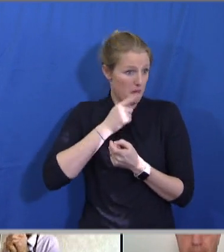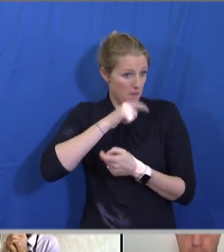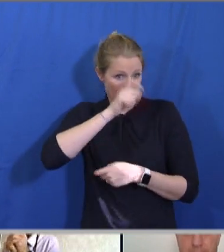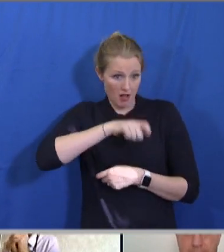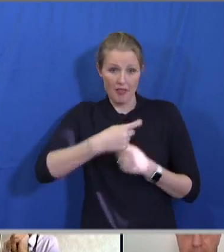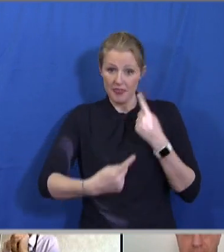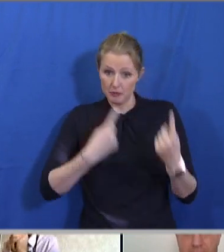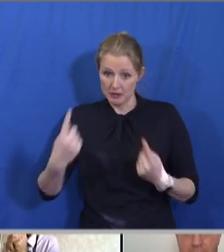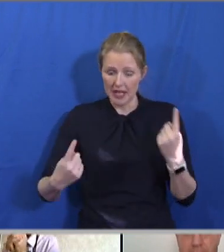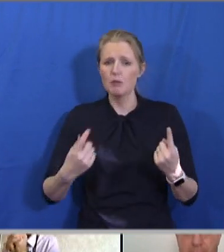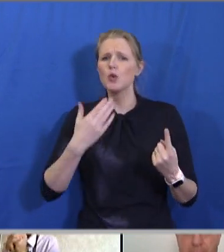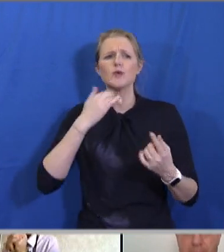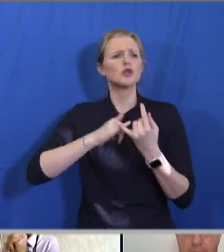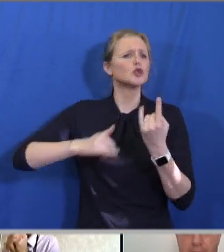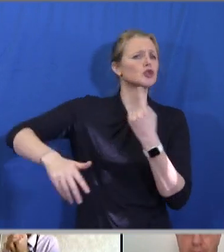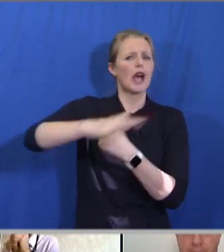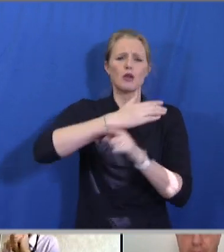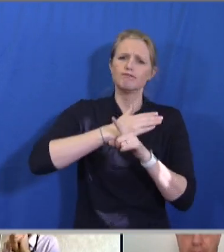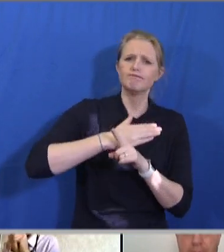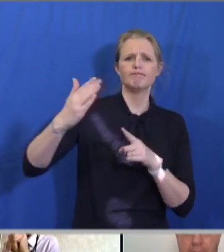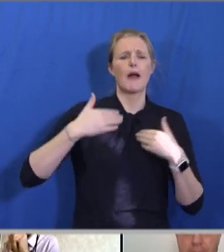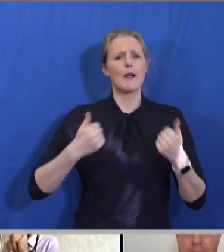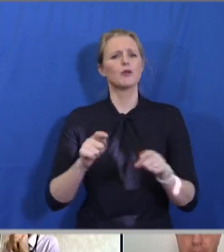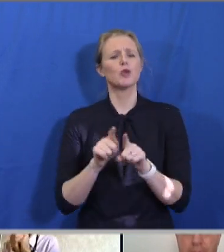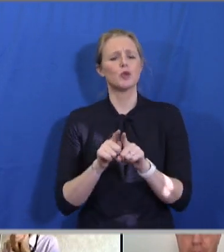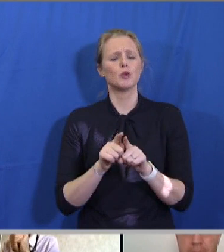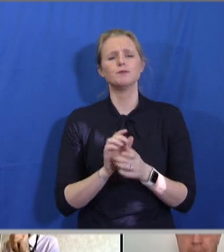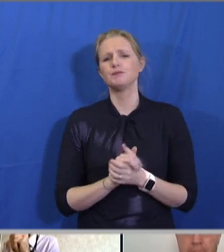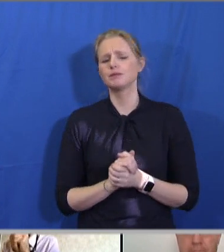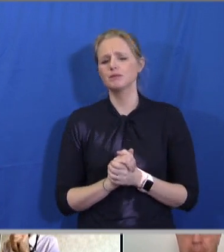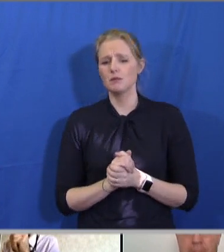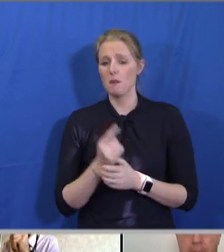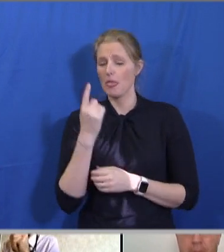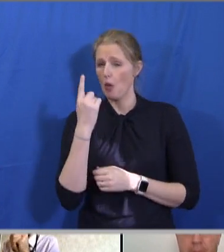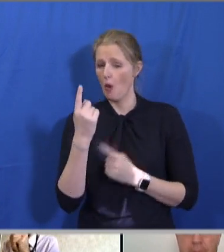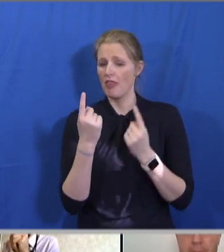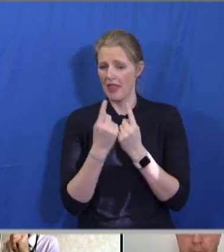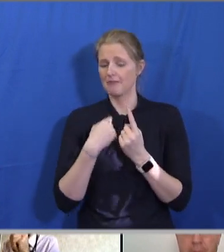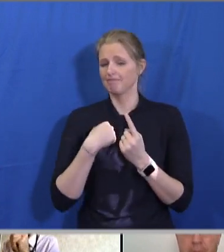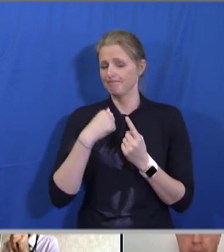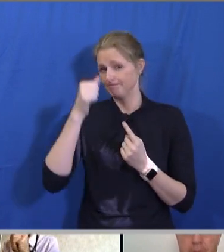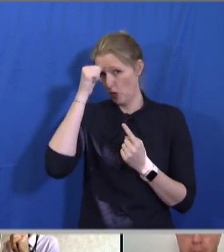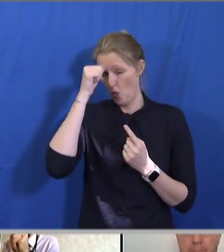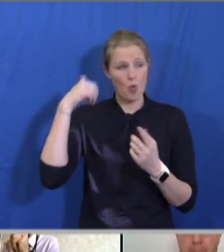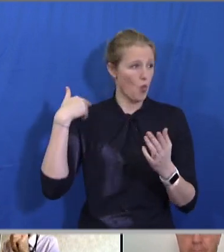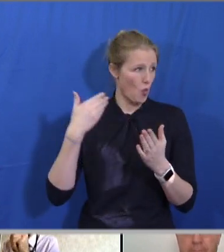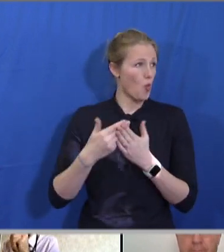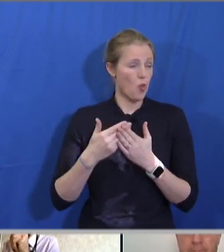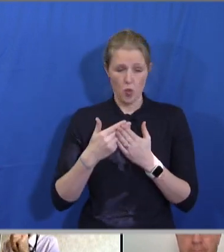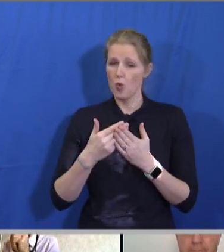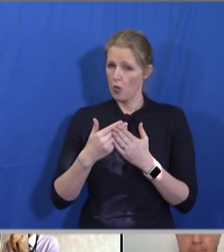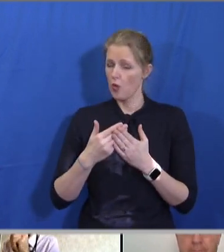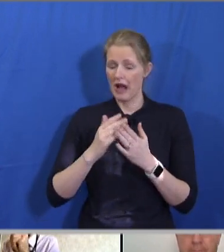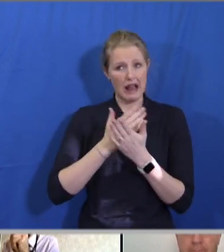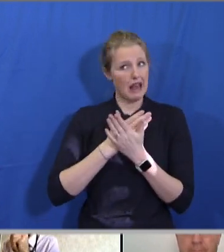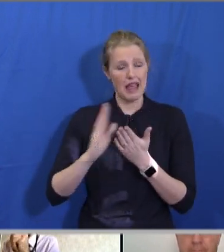as well. But always one thing that I've been conscious of and very clear on in the past 2